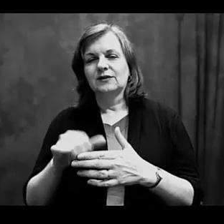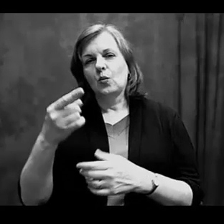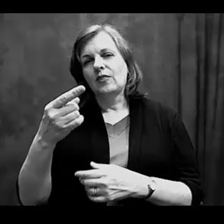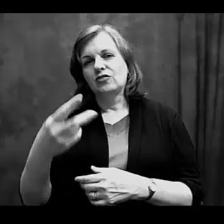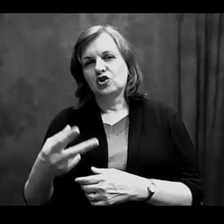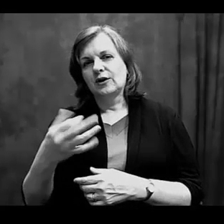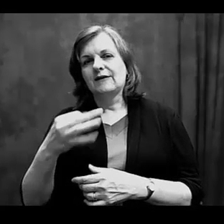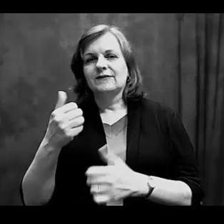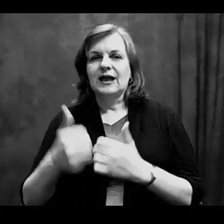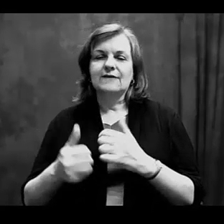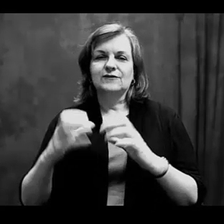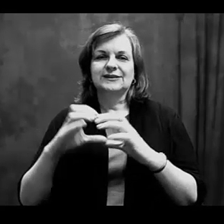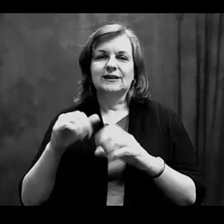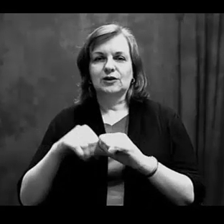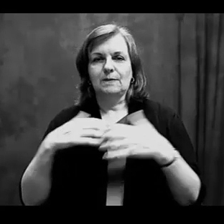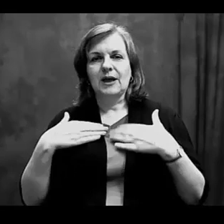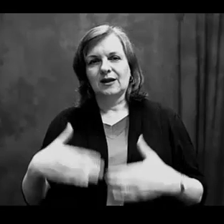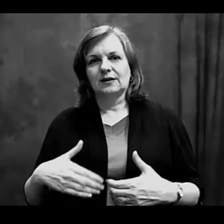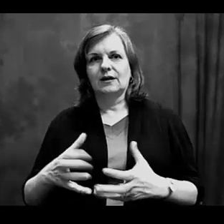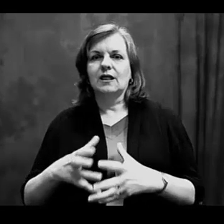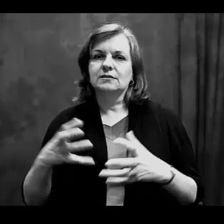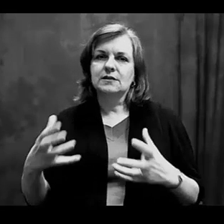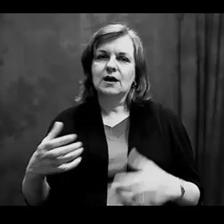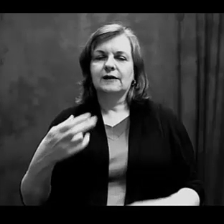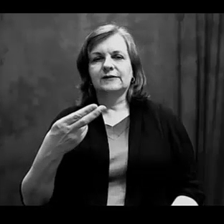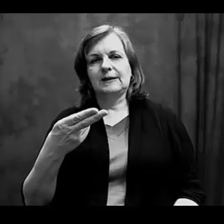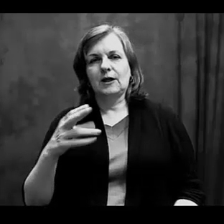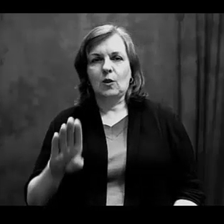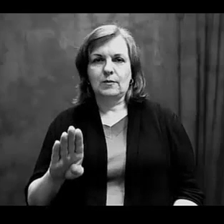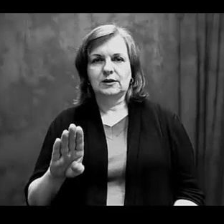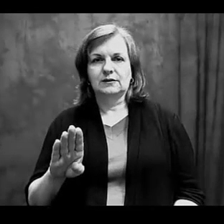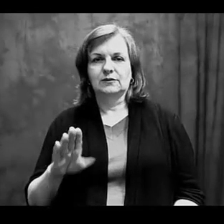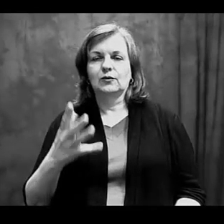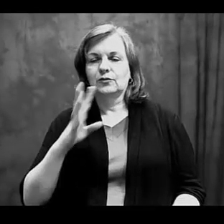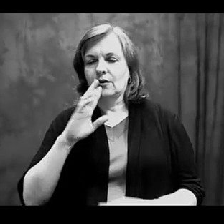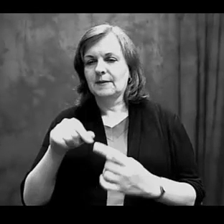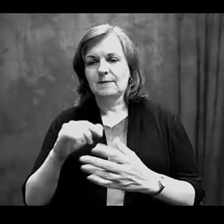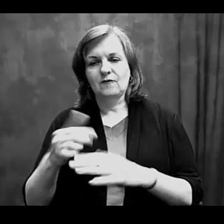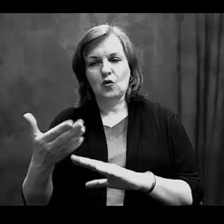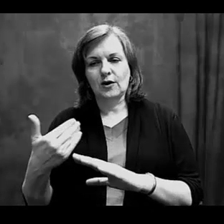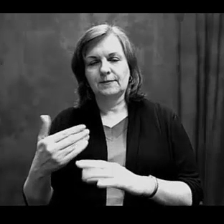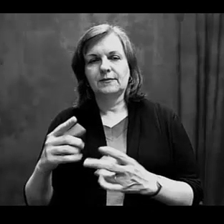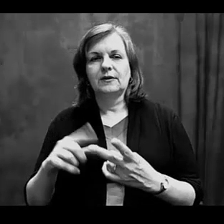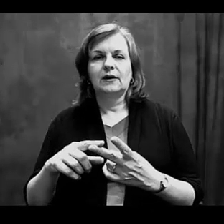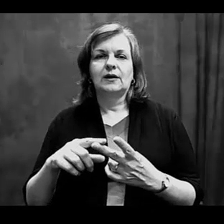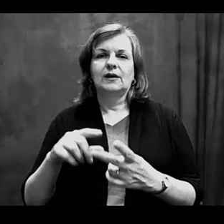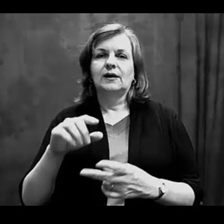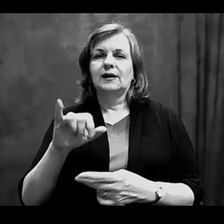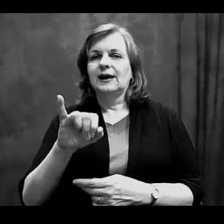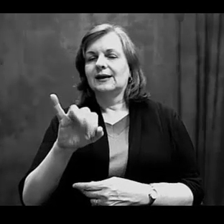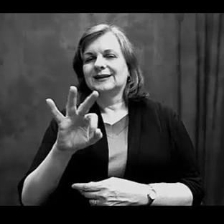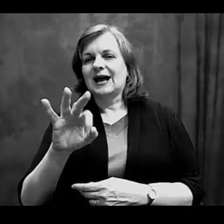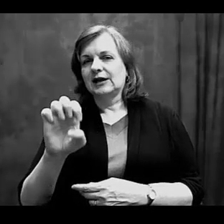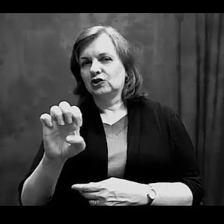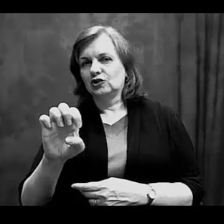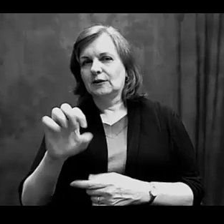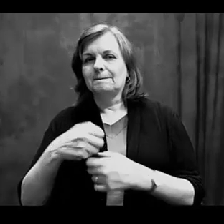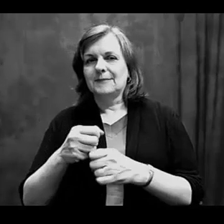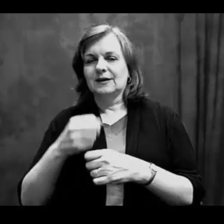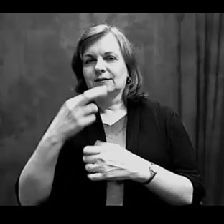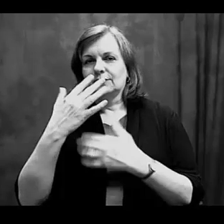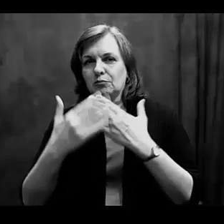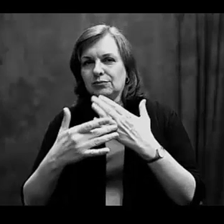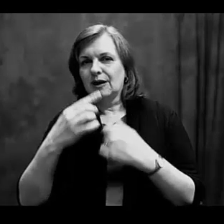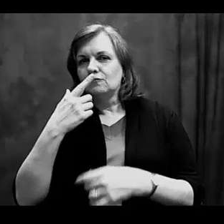them, of all the cells in your body, they make up about a third of every single cell in your body. Huge amounts of hemoglobin, we've talked